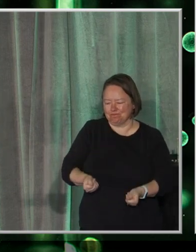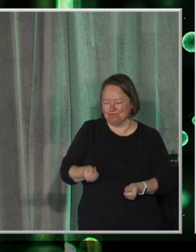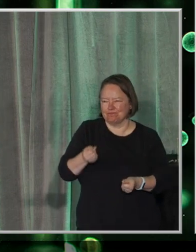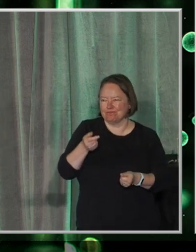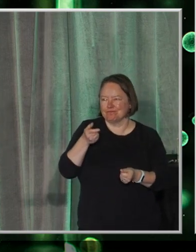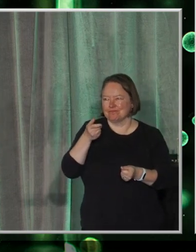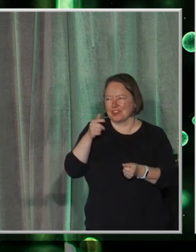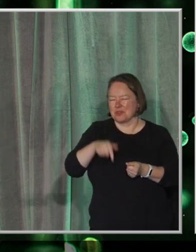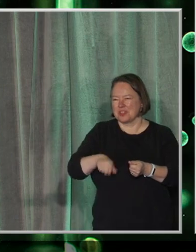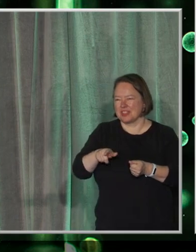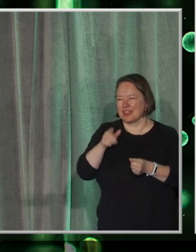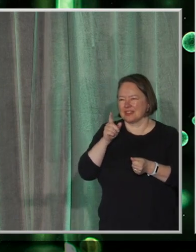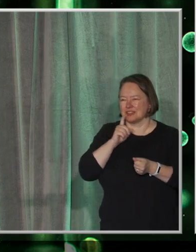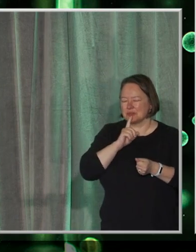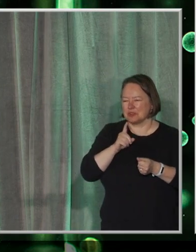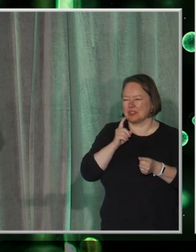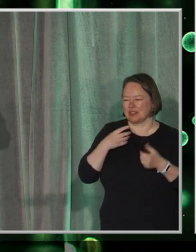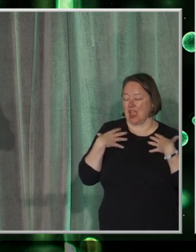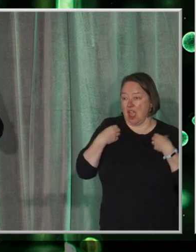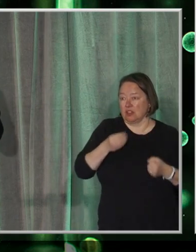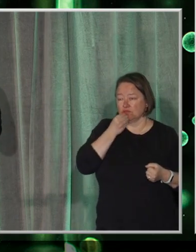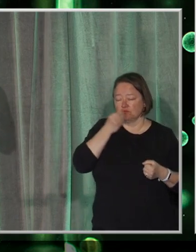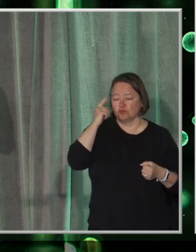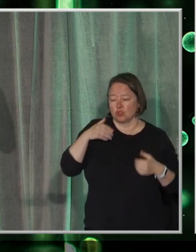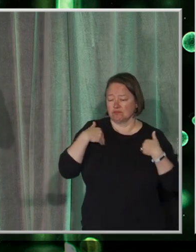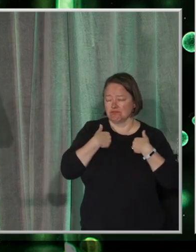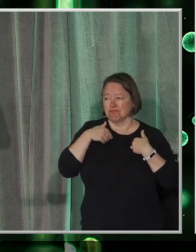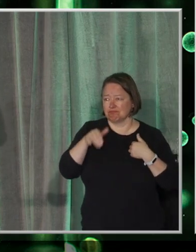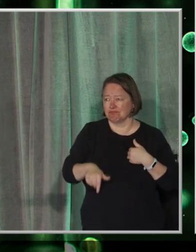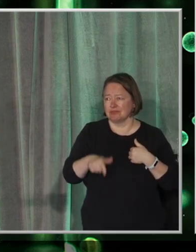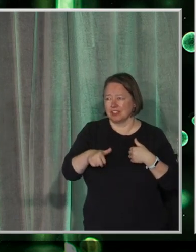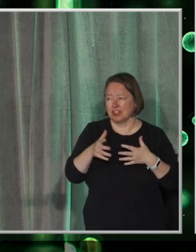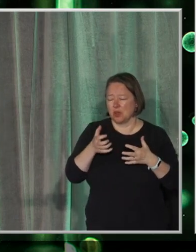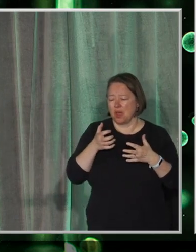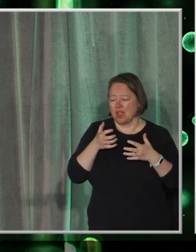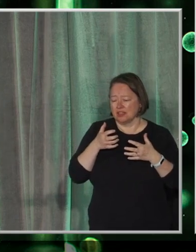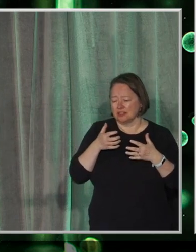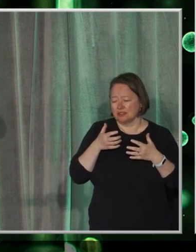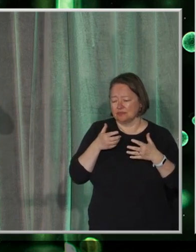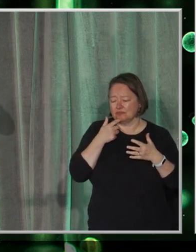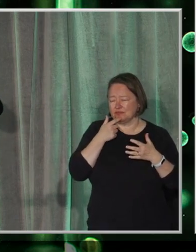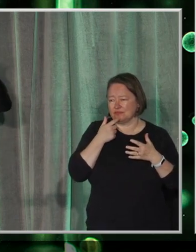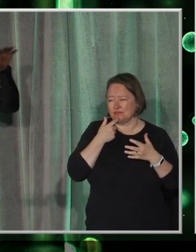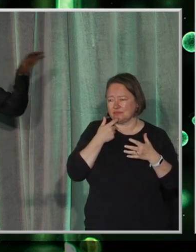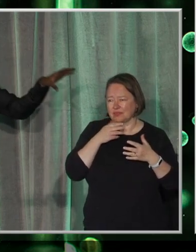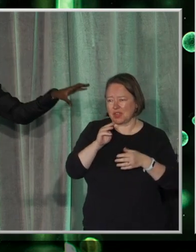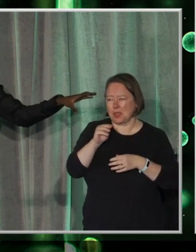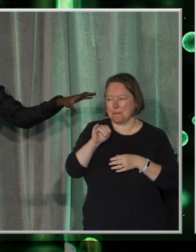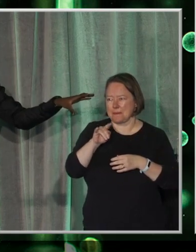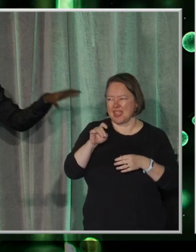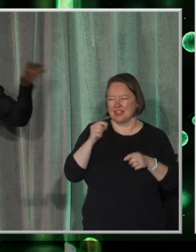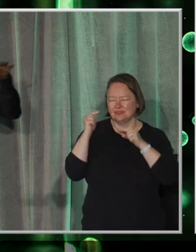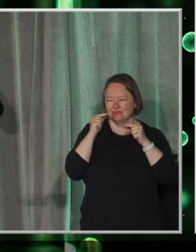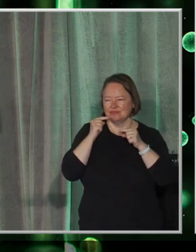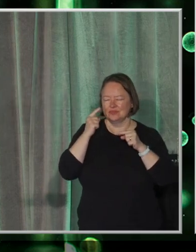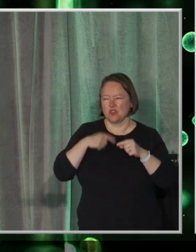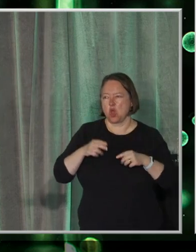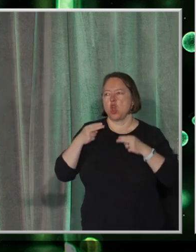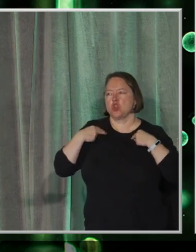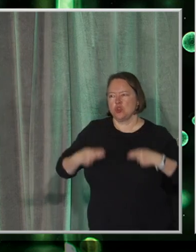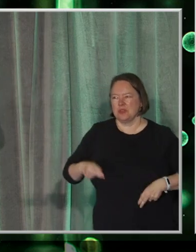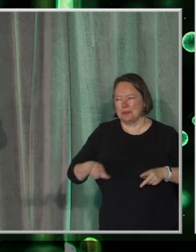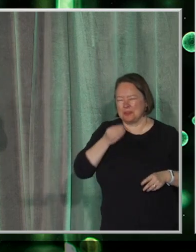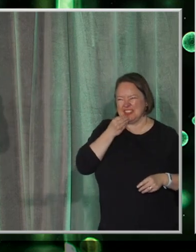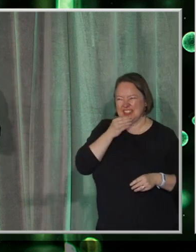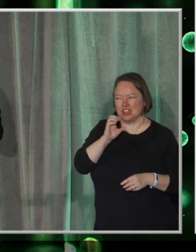animal feed, which is superior and very nutritious, to just go and replace those soya beans and the maize to focus them on human nutrition rather than animal